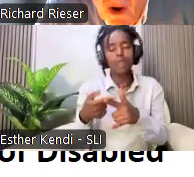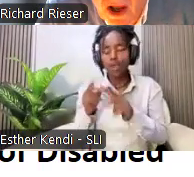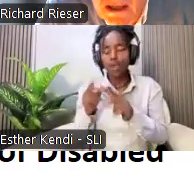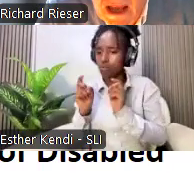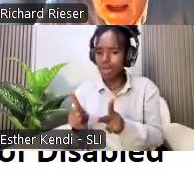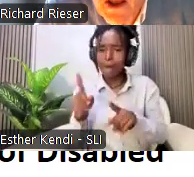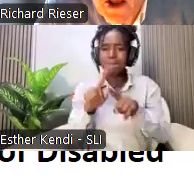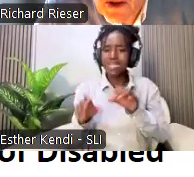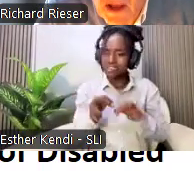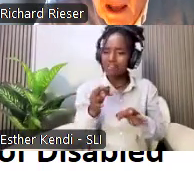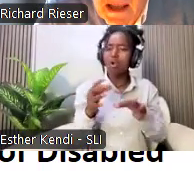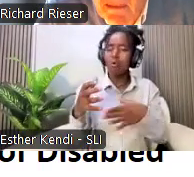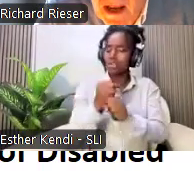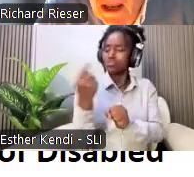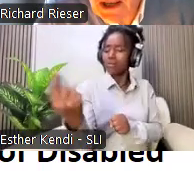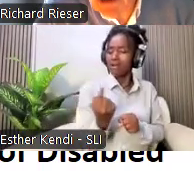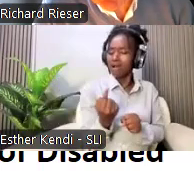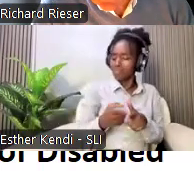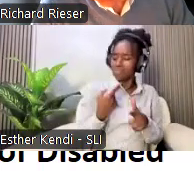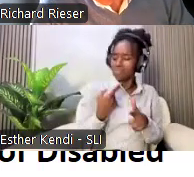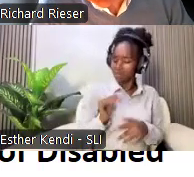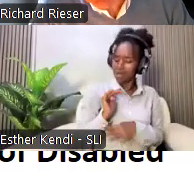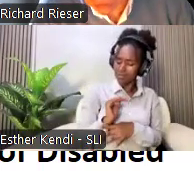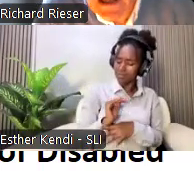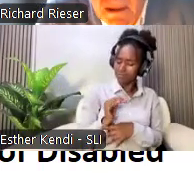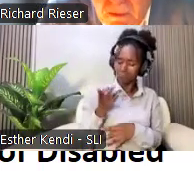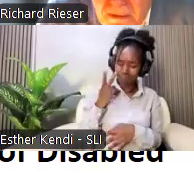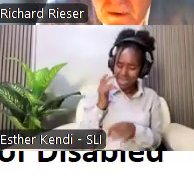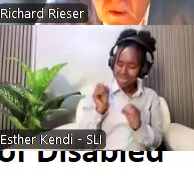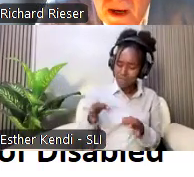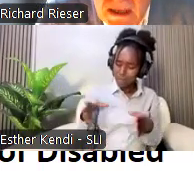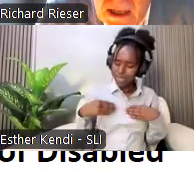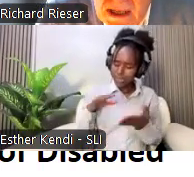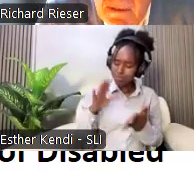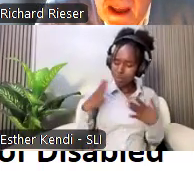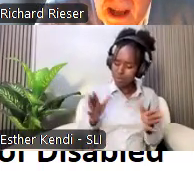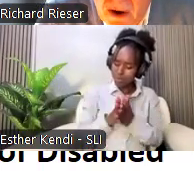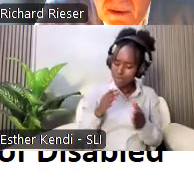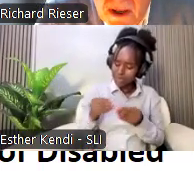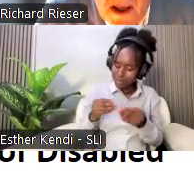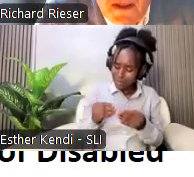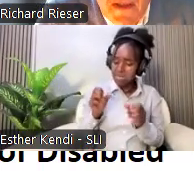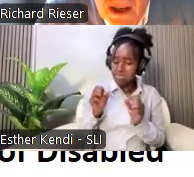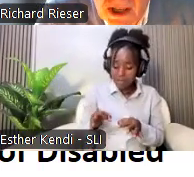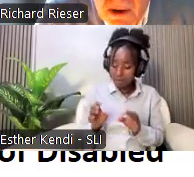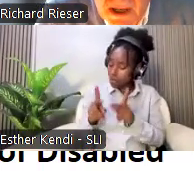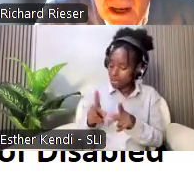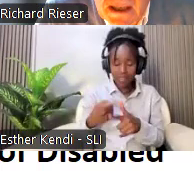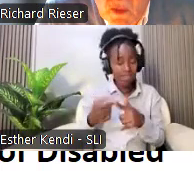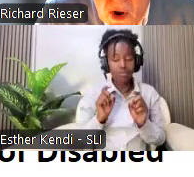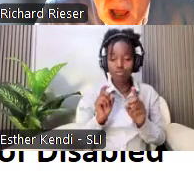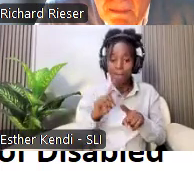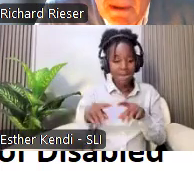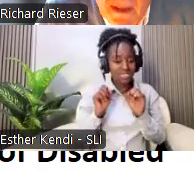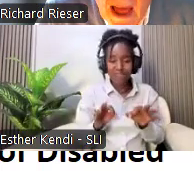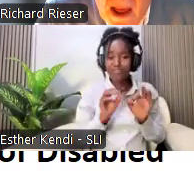area of work and say, do they accept the leadership and thinking of us as disabled people's organizations? If they don't, then they're just using us